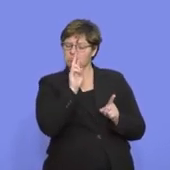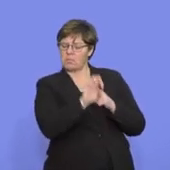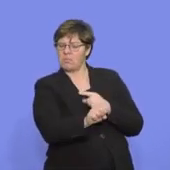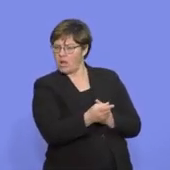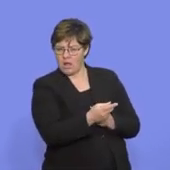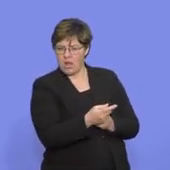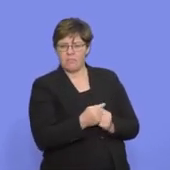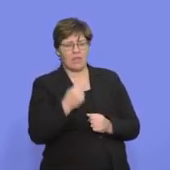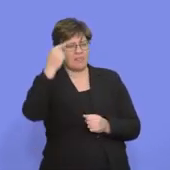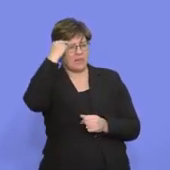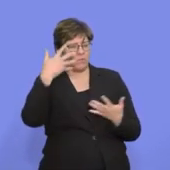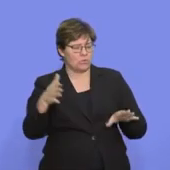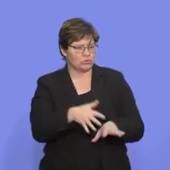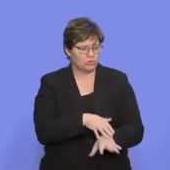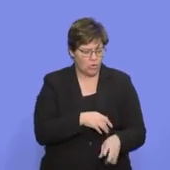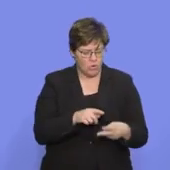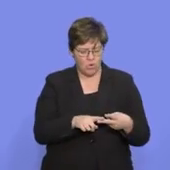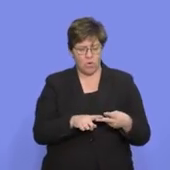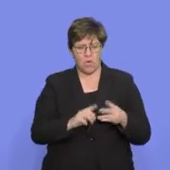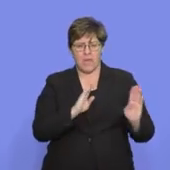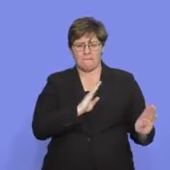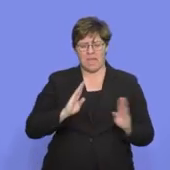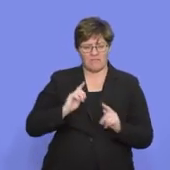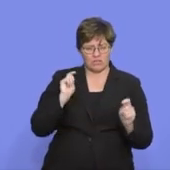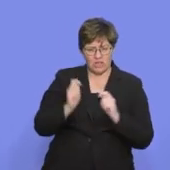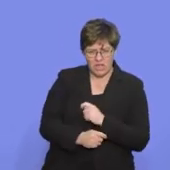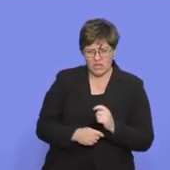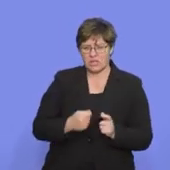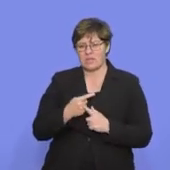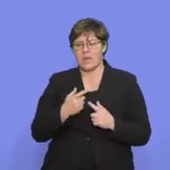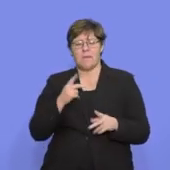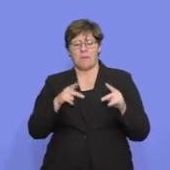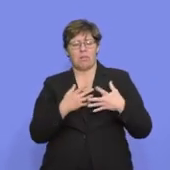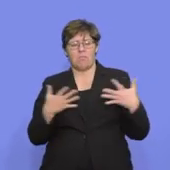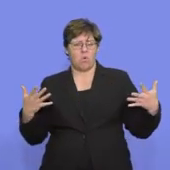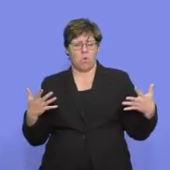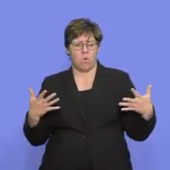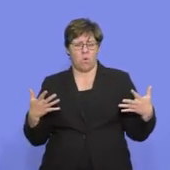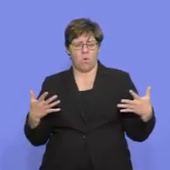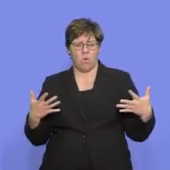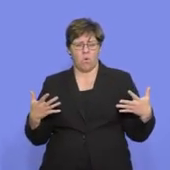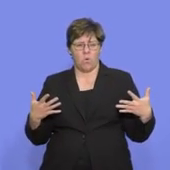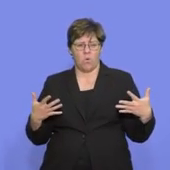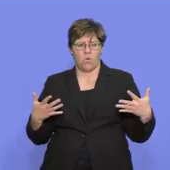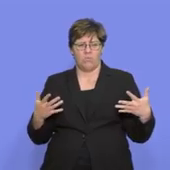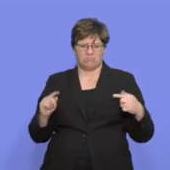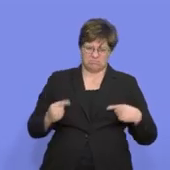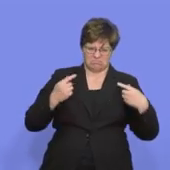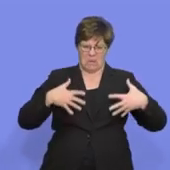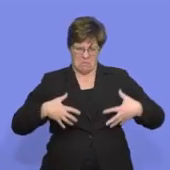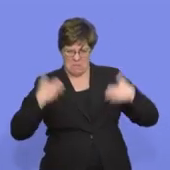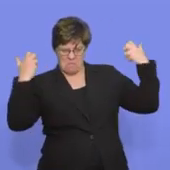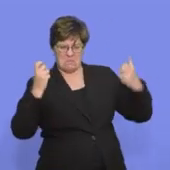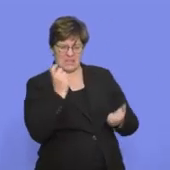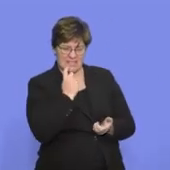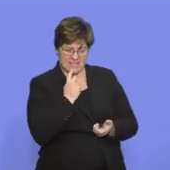thinking, behavioral changes. They actually say people get more, they get conflict and aggressive, confused, they don't know